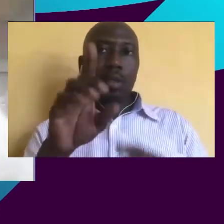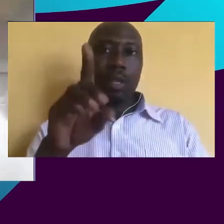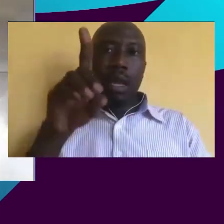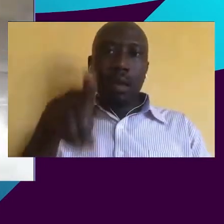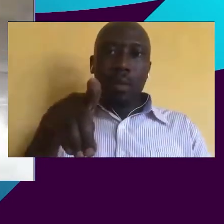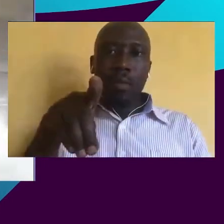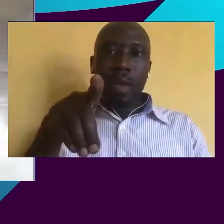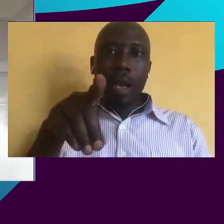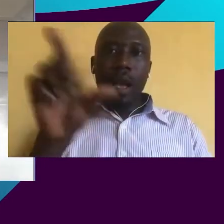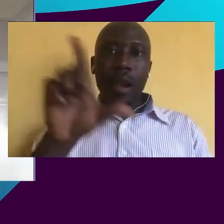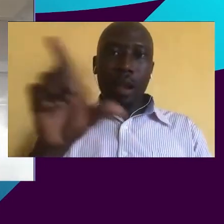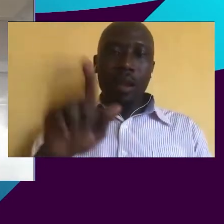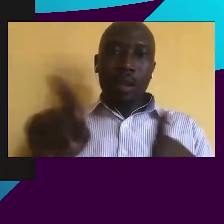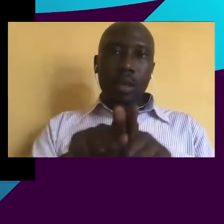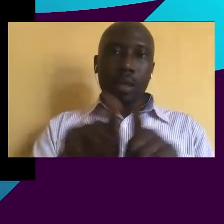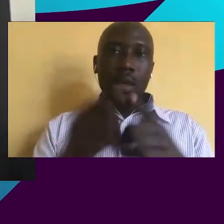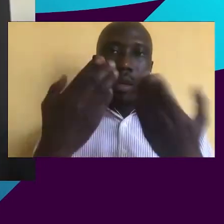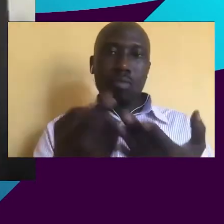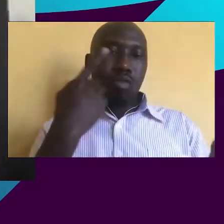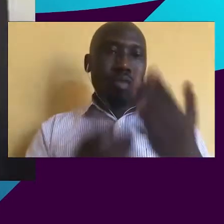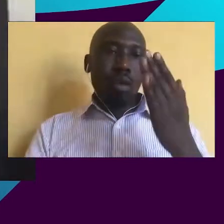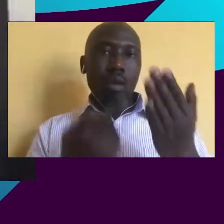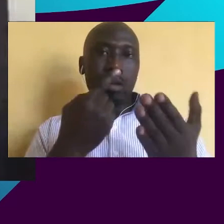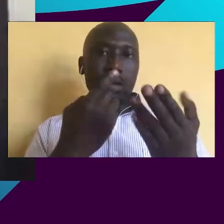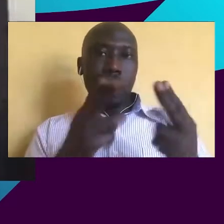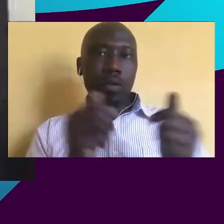What's that, Rebecca? Thank you.